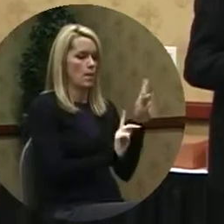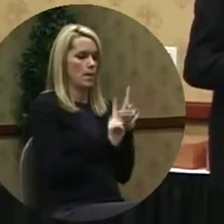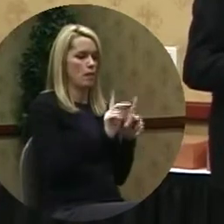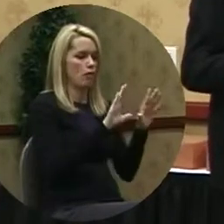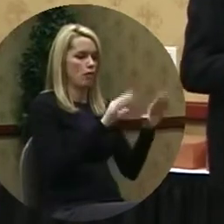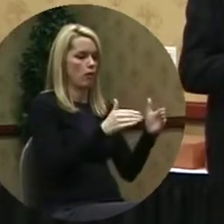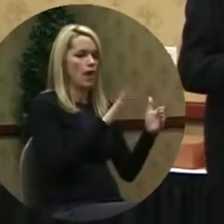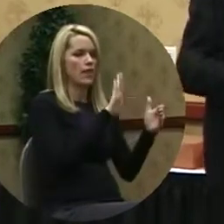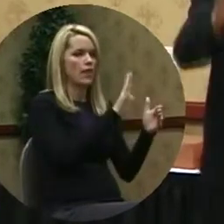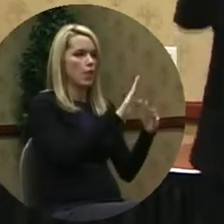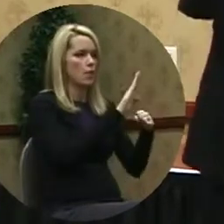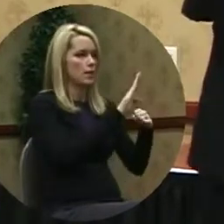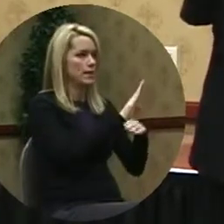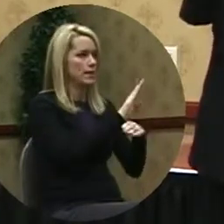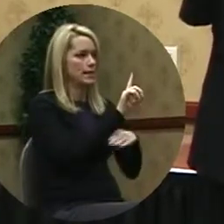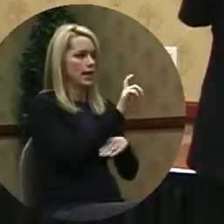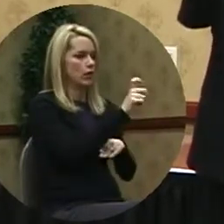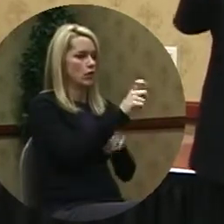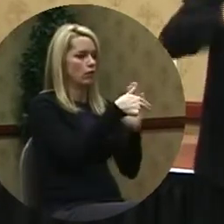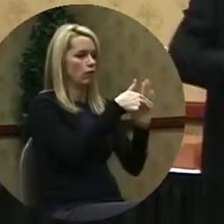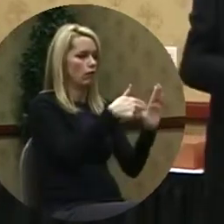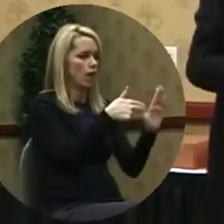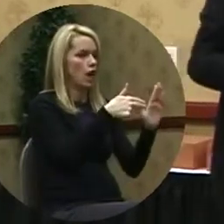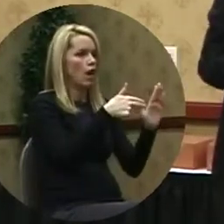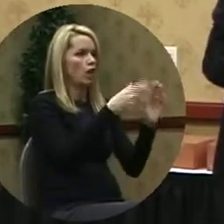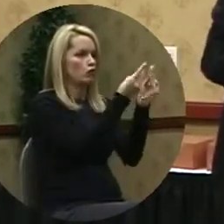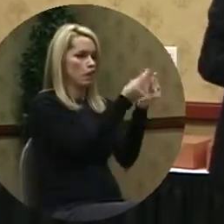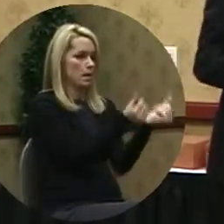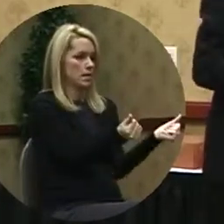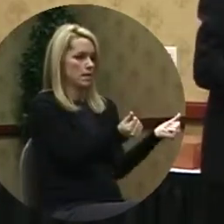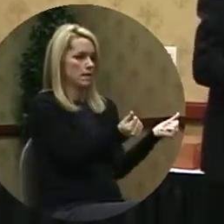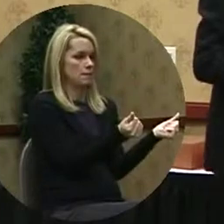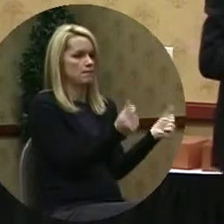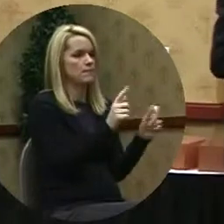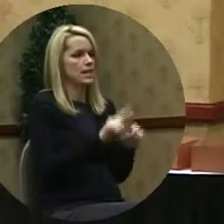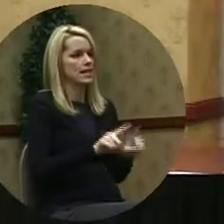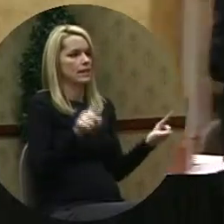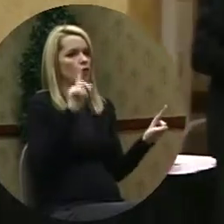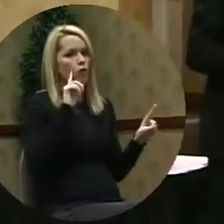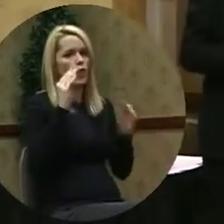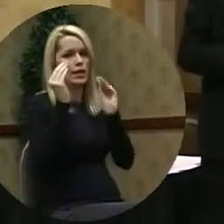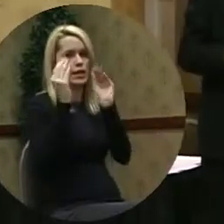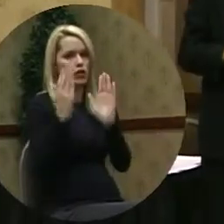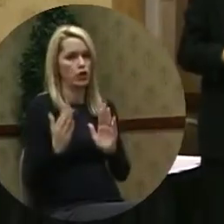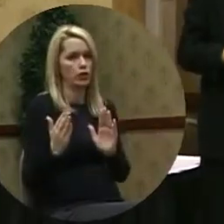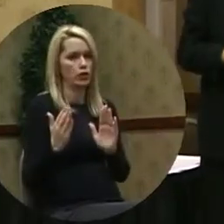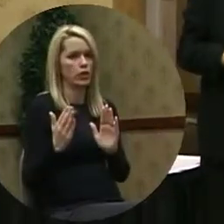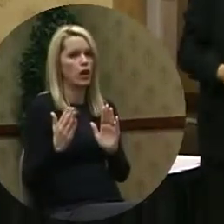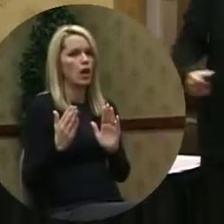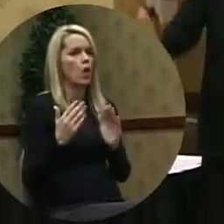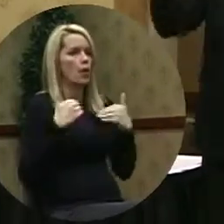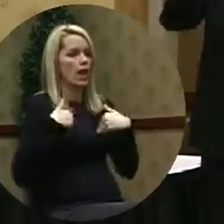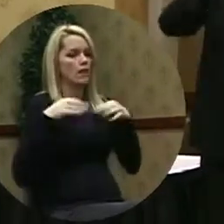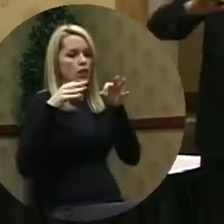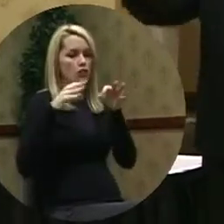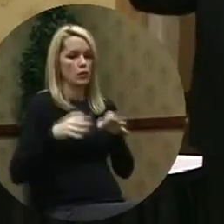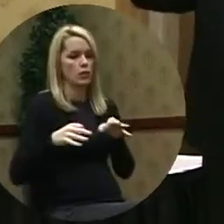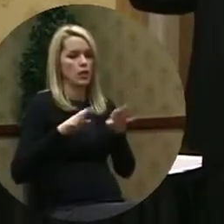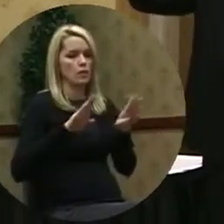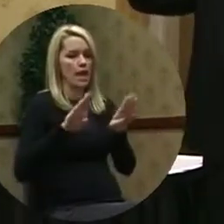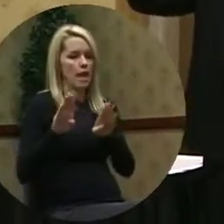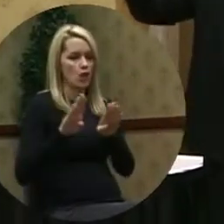business of having diagnosis, treatment, and that's not usually the case with us. We usually have description of behaviors and we